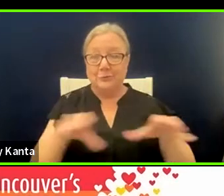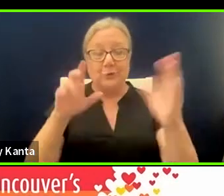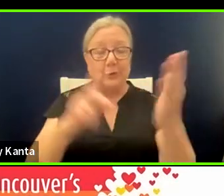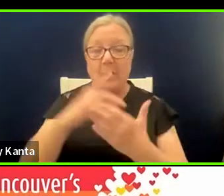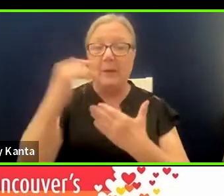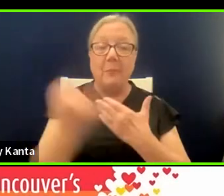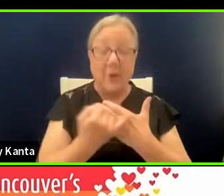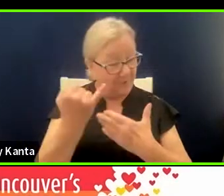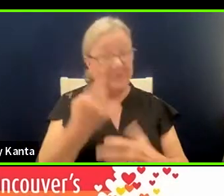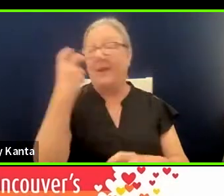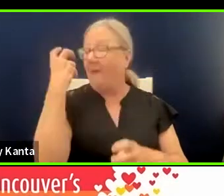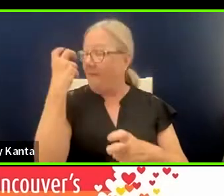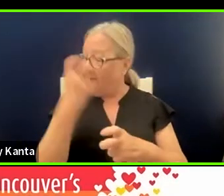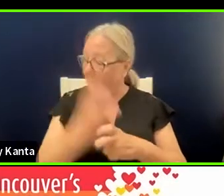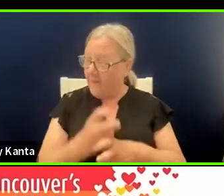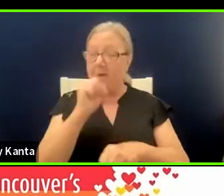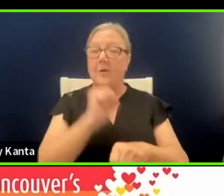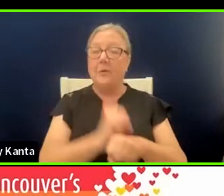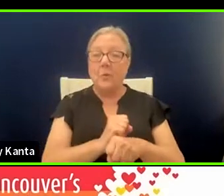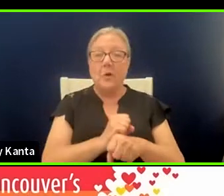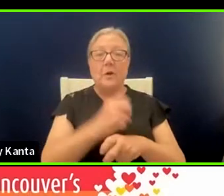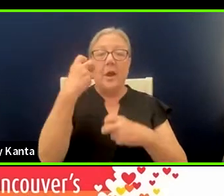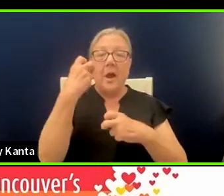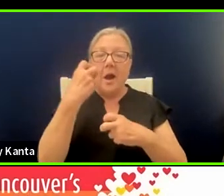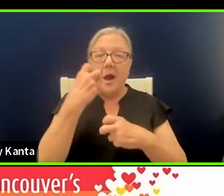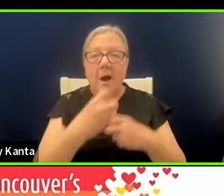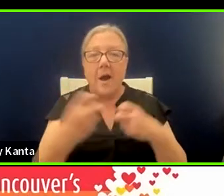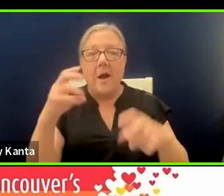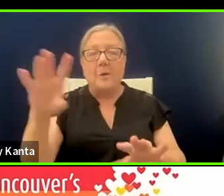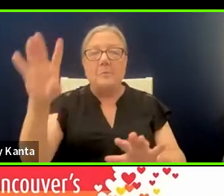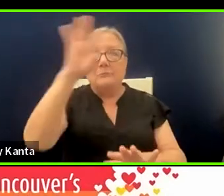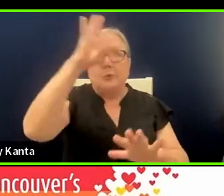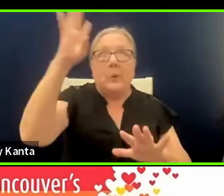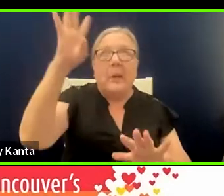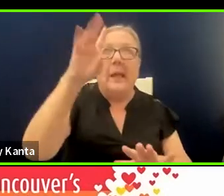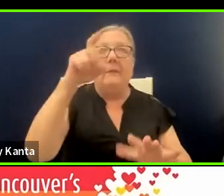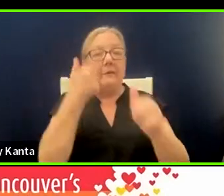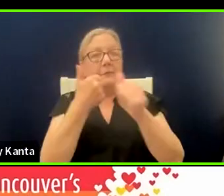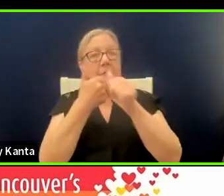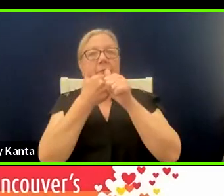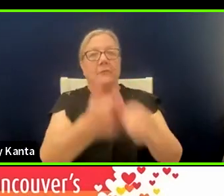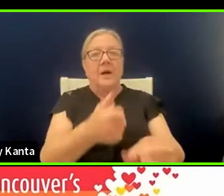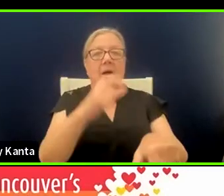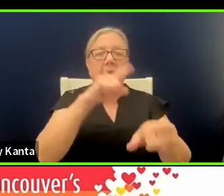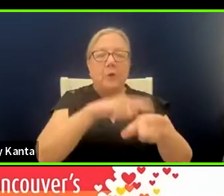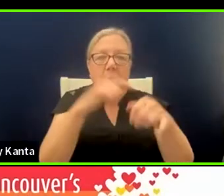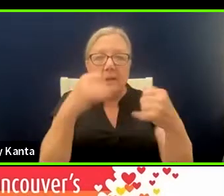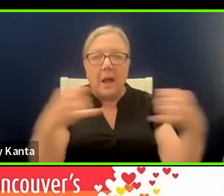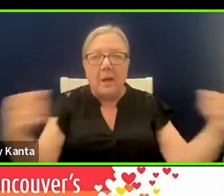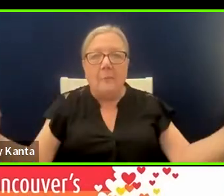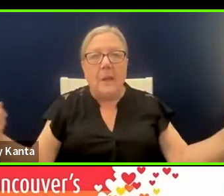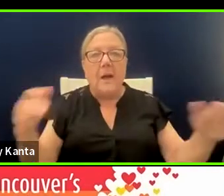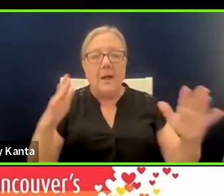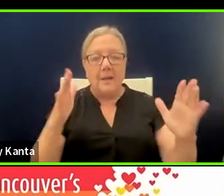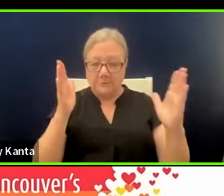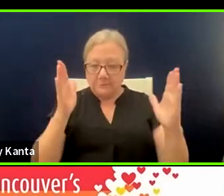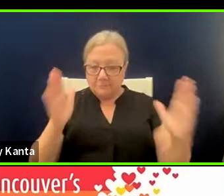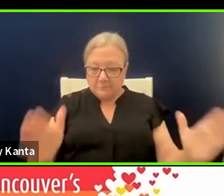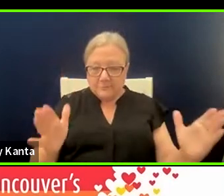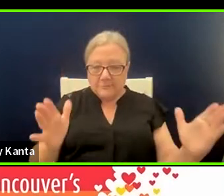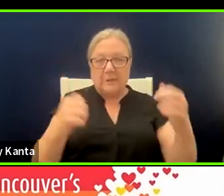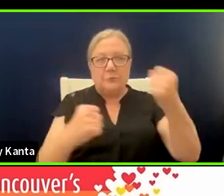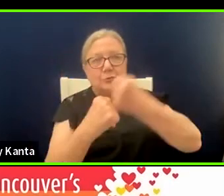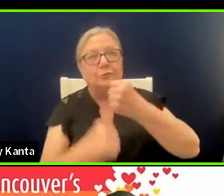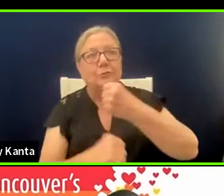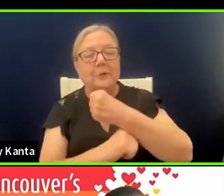It's hard work, and it's hard to be creative on timelines and create new systems and new structures. And so just